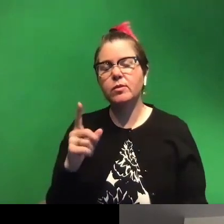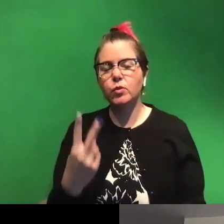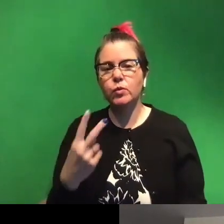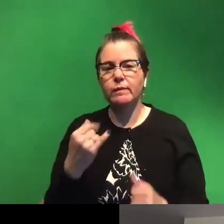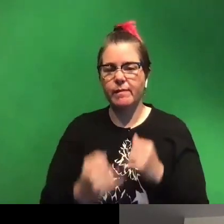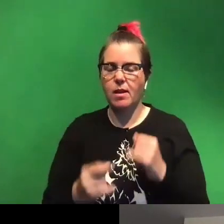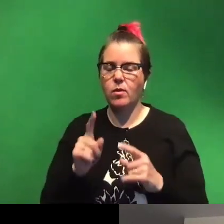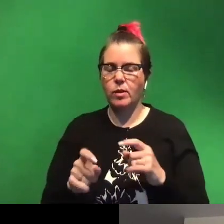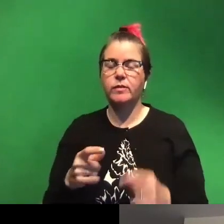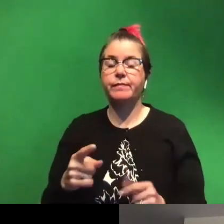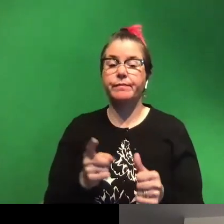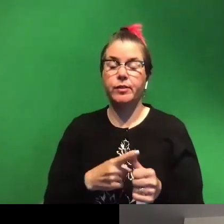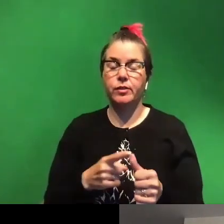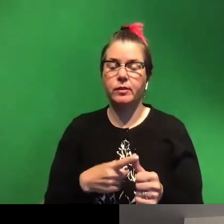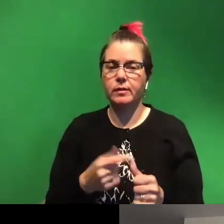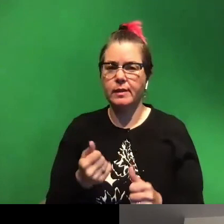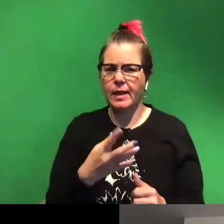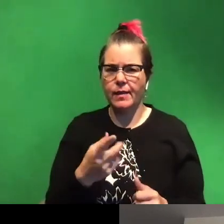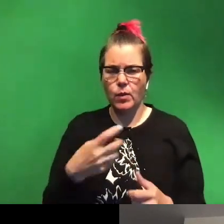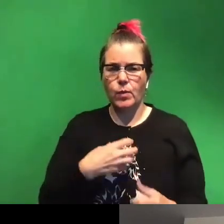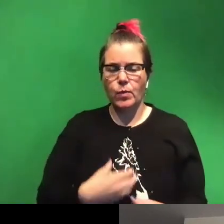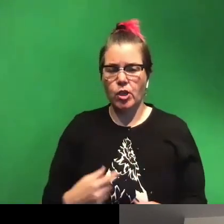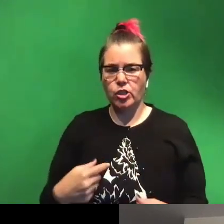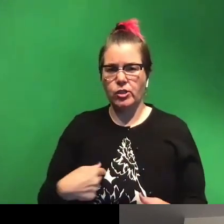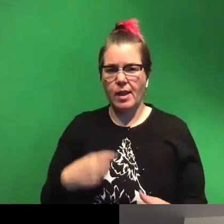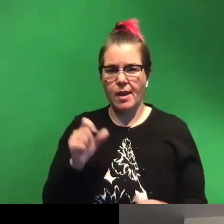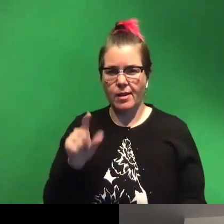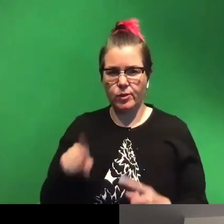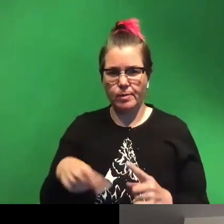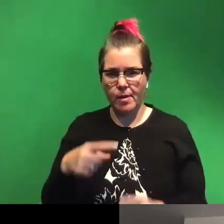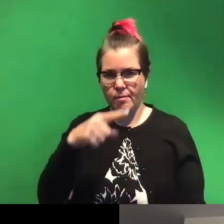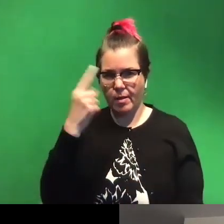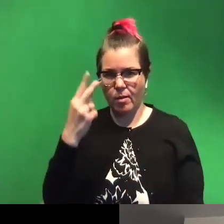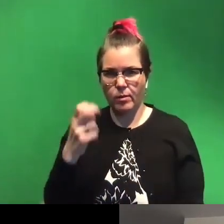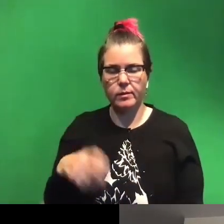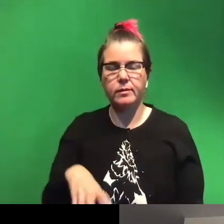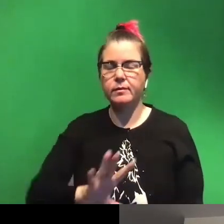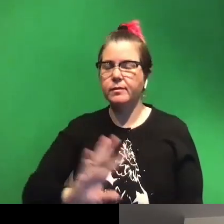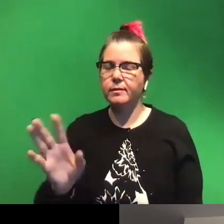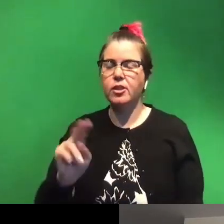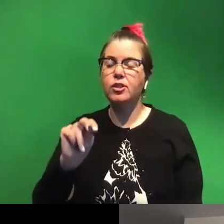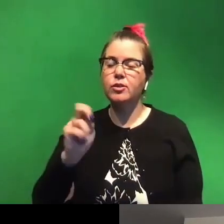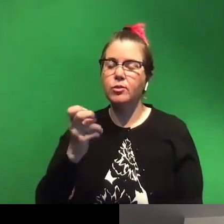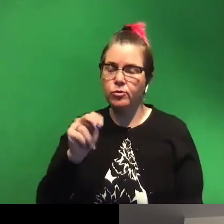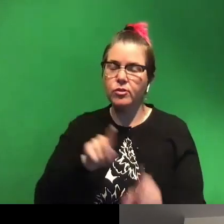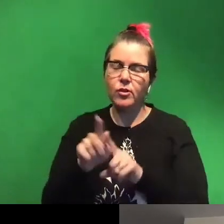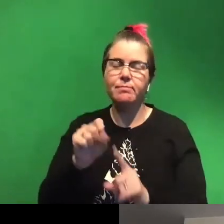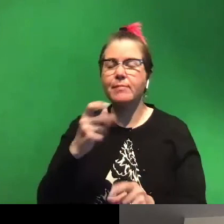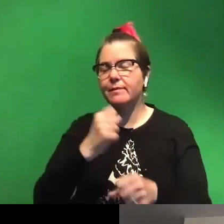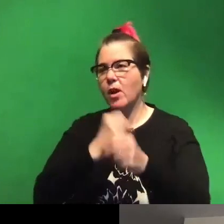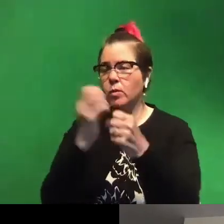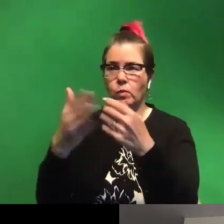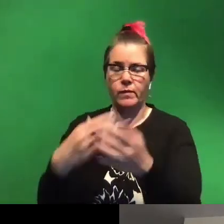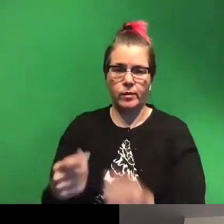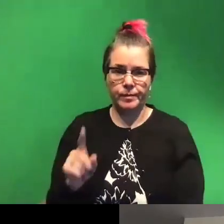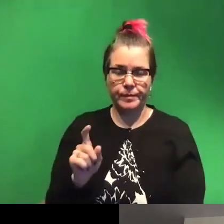at the end. First, is there anything that you wish I asked you about black holes today? Not black holes, neutron stars, space fireworks, the whole thing.